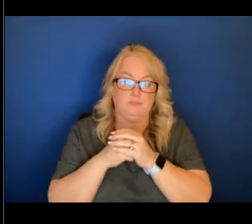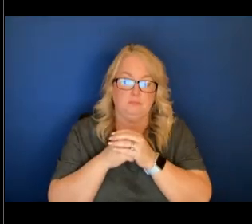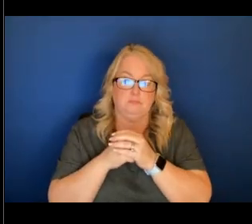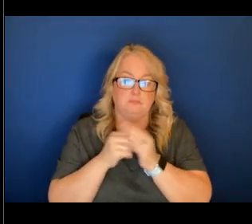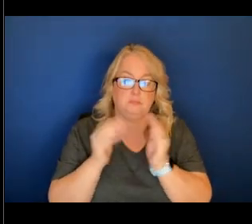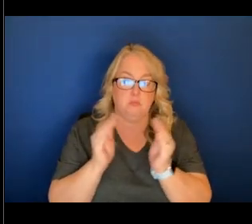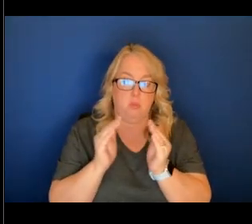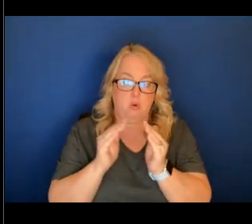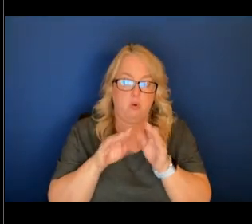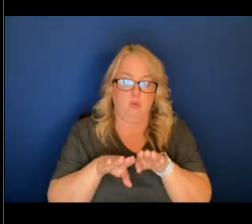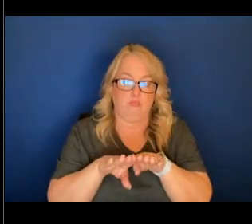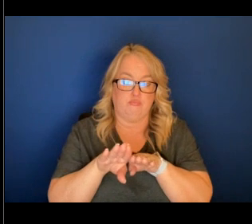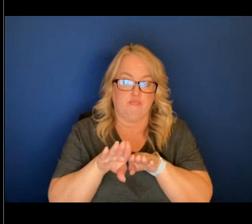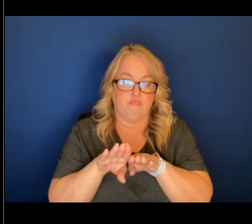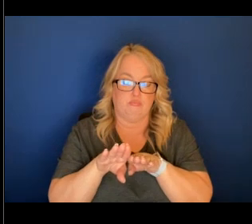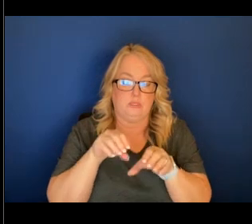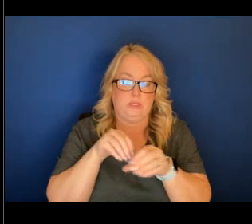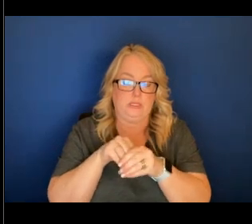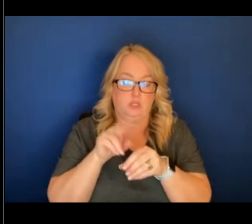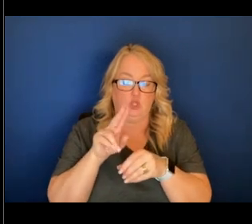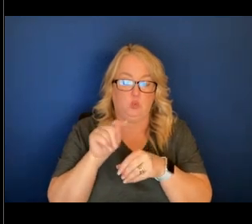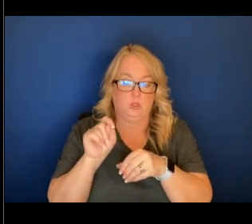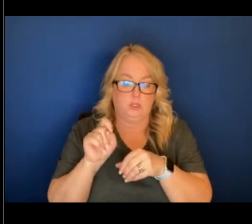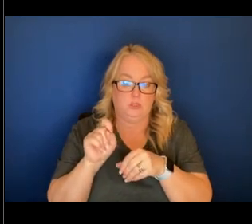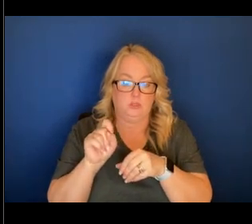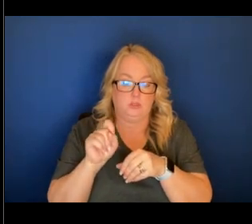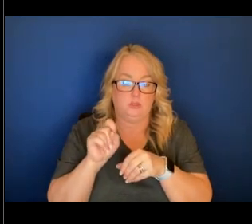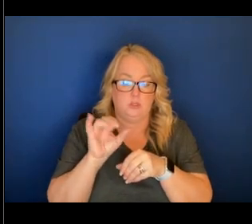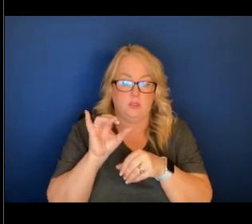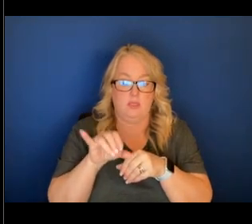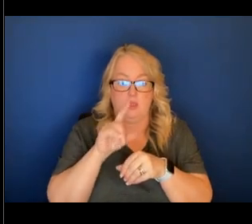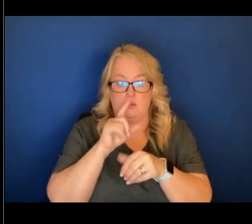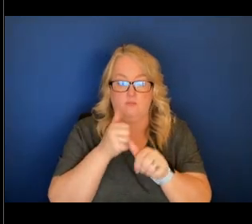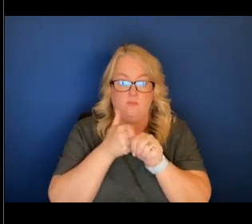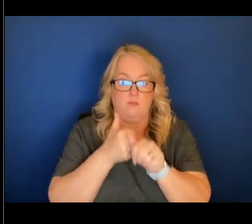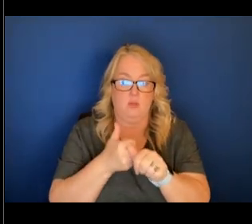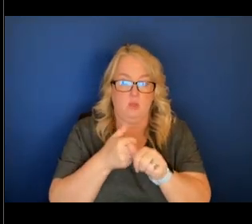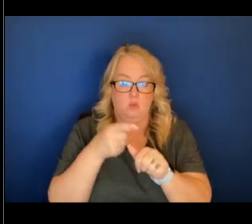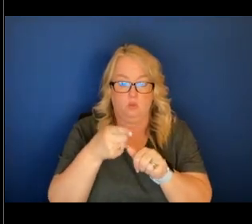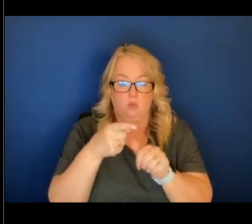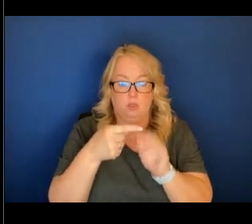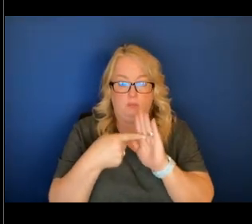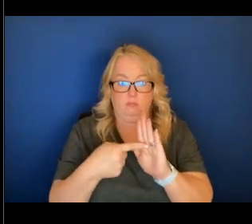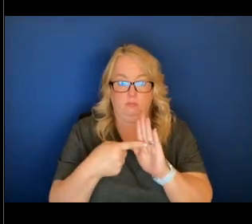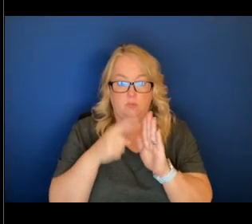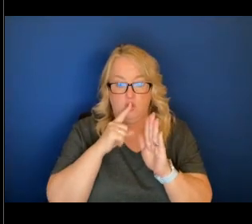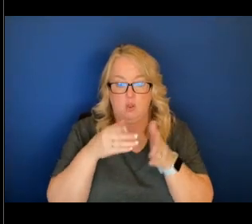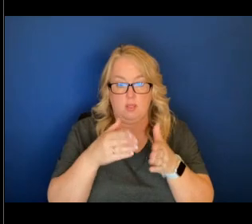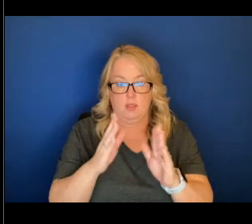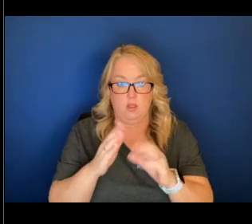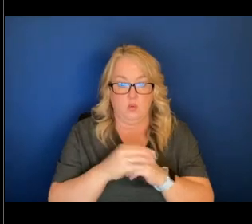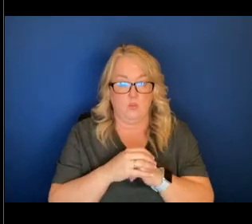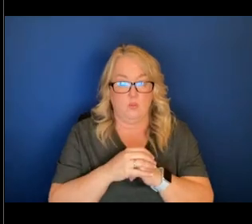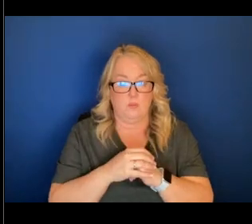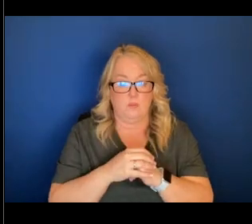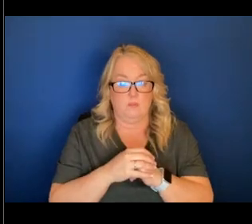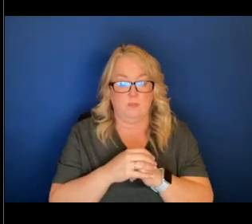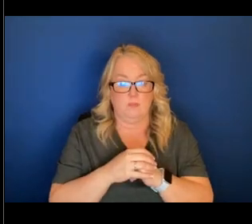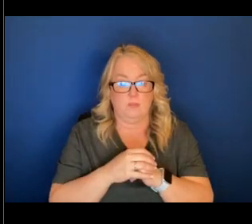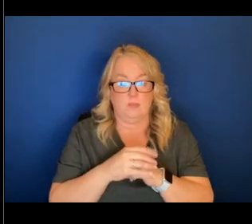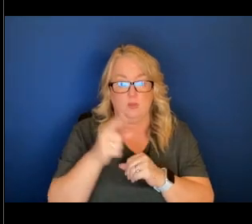Small level changes within dwelling units that meet the following requirements are allowed: a